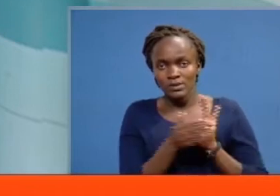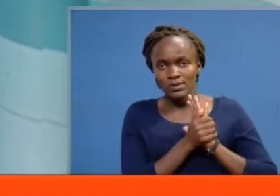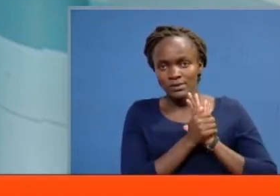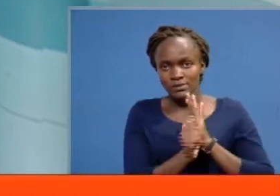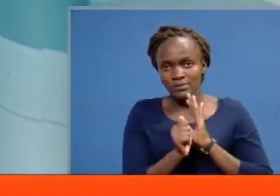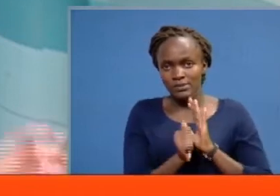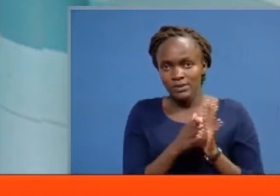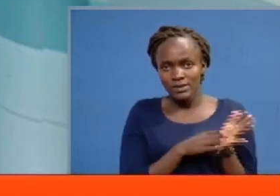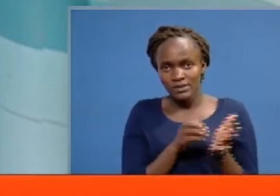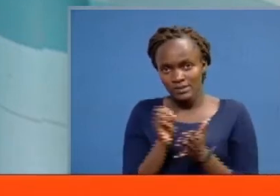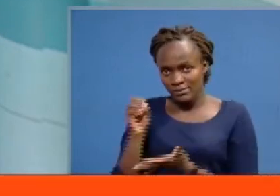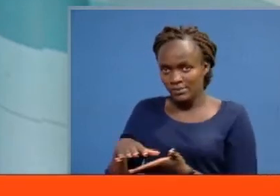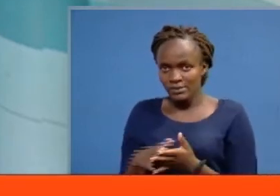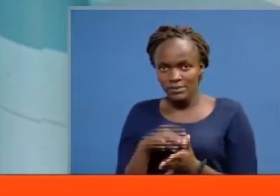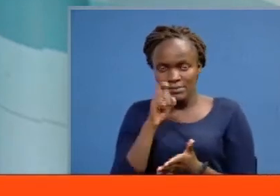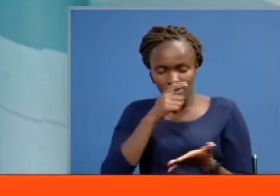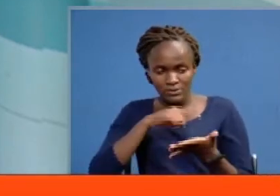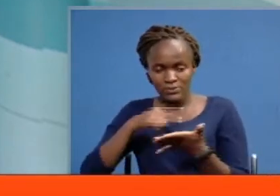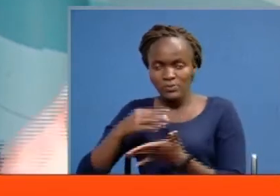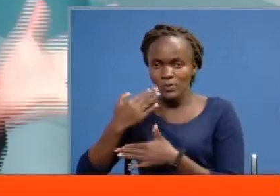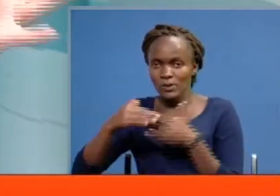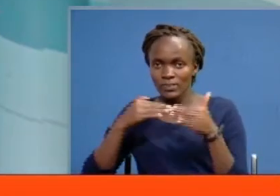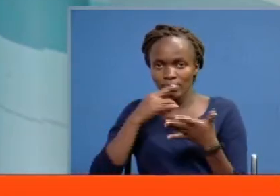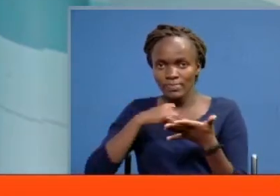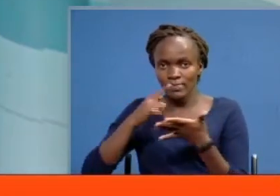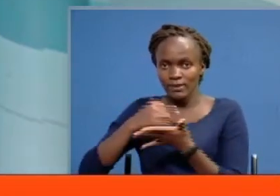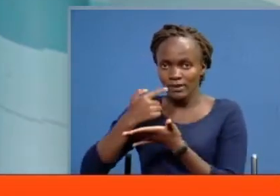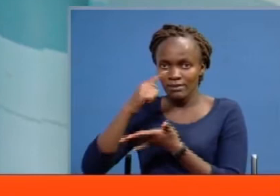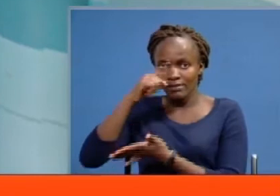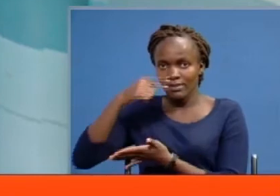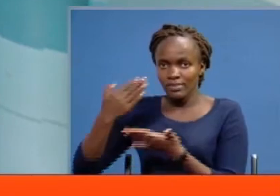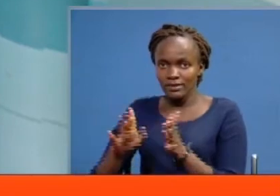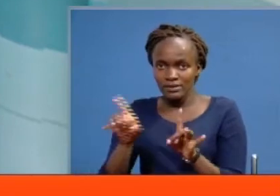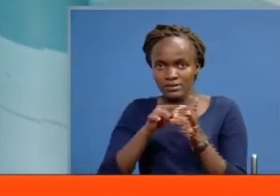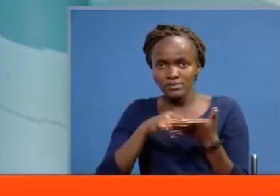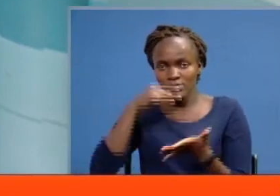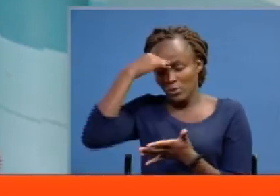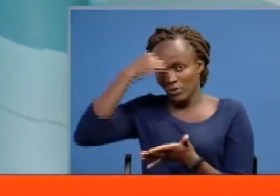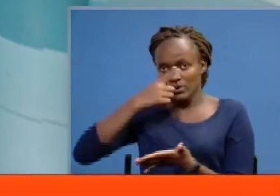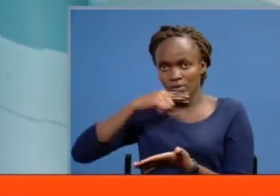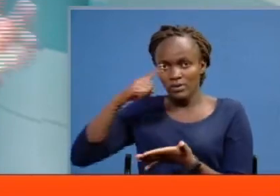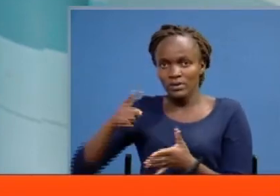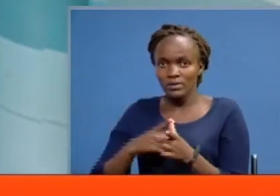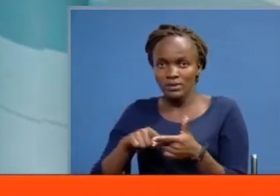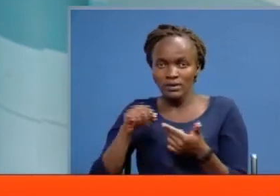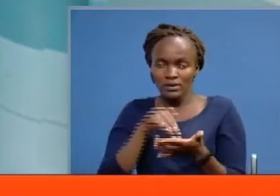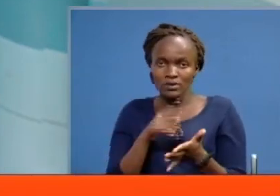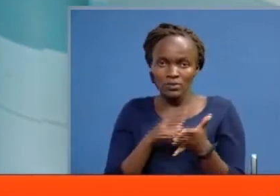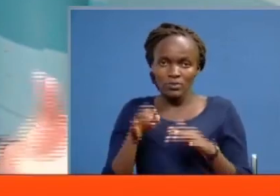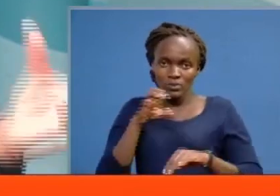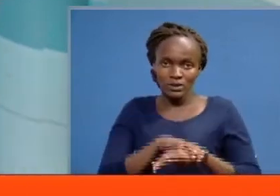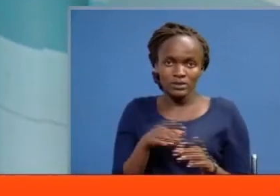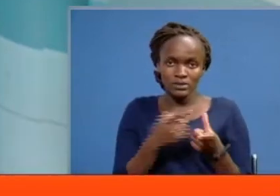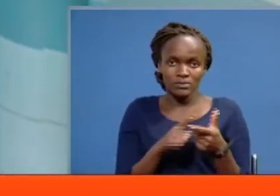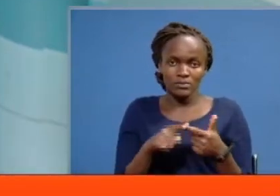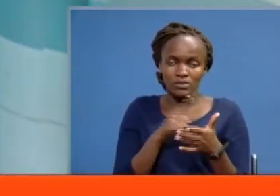cheap, because you have to use the right equipment, you have to use, the right content. And again, whatever you possess is what